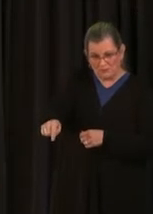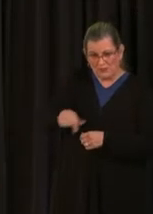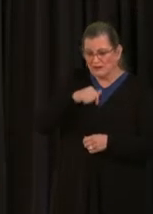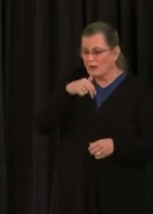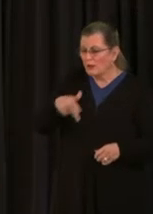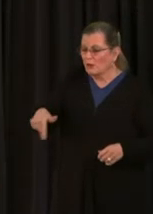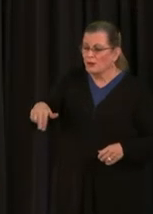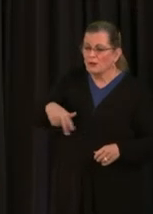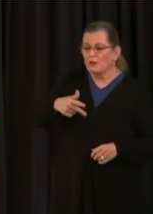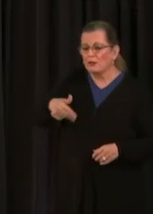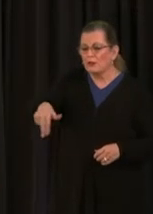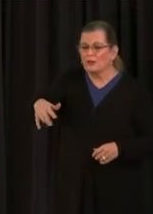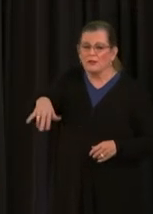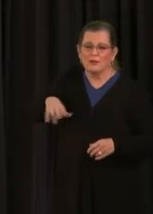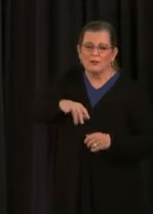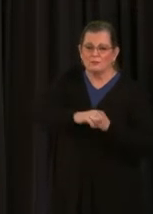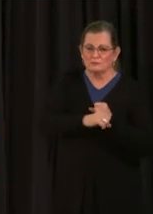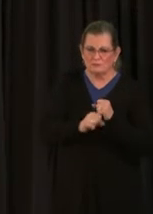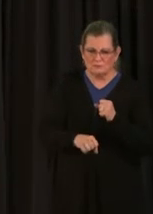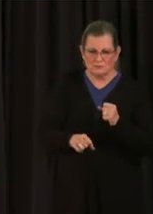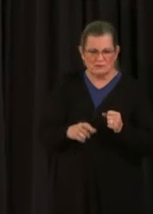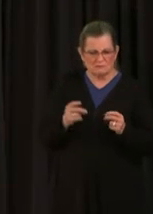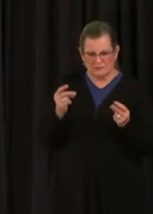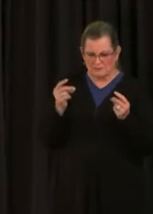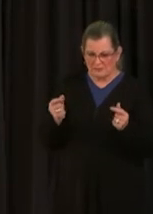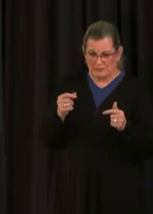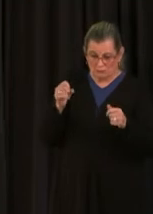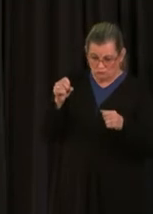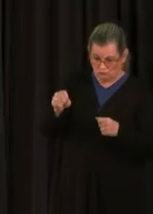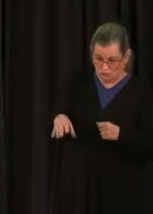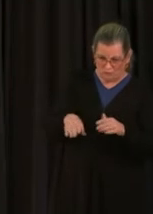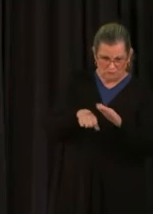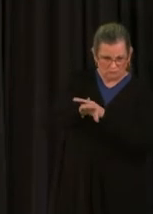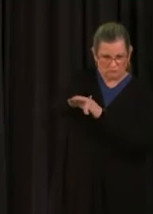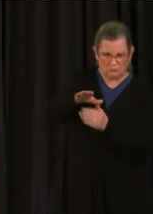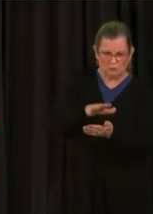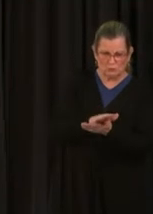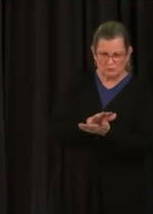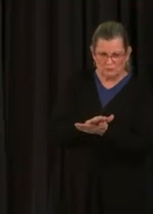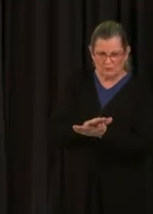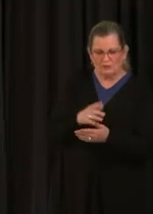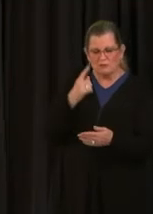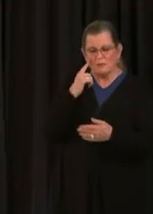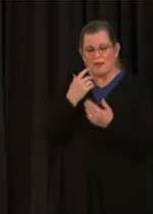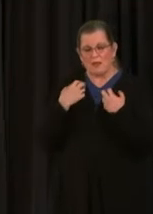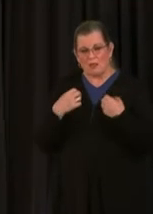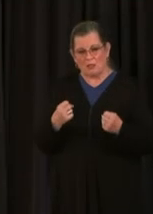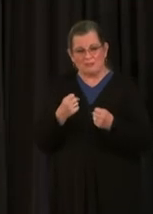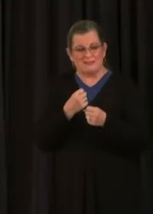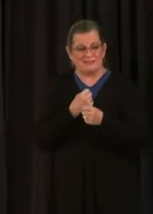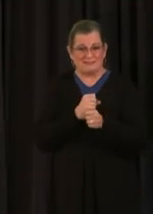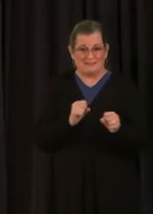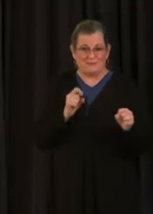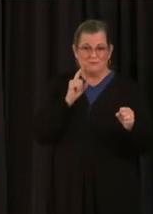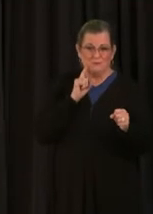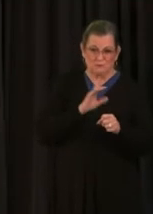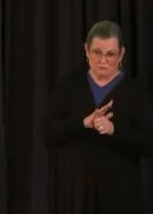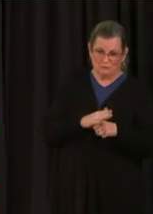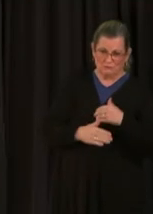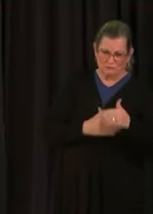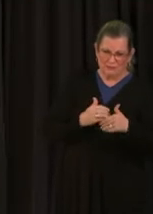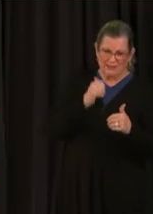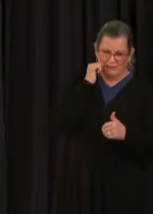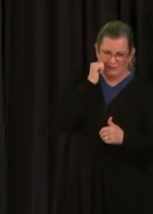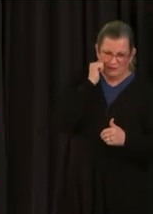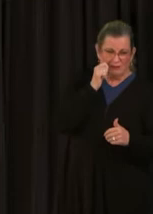begin this process as soon as possible. So again, those are our health and safety commitments and our protocols for our